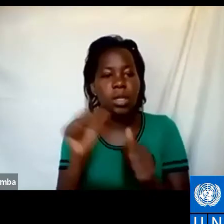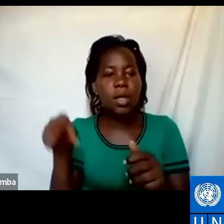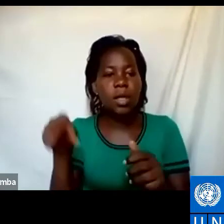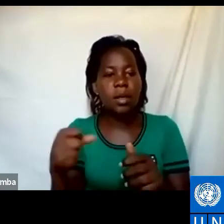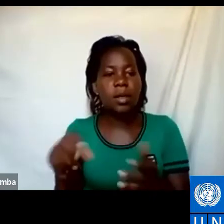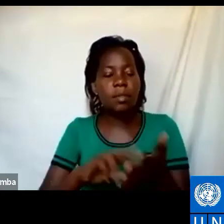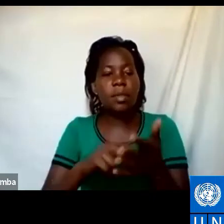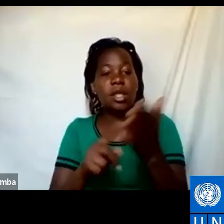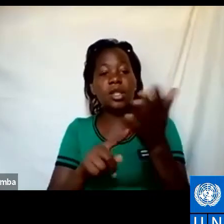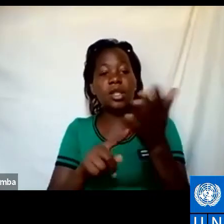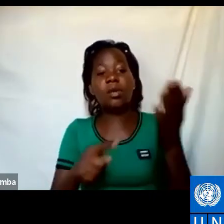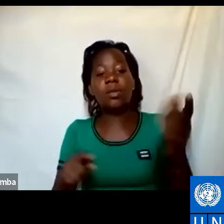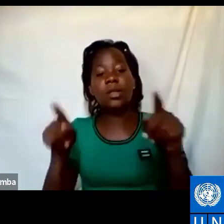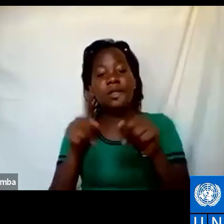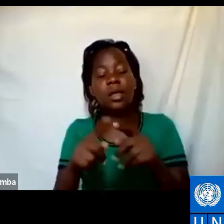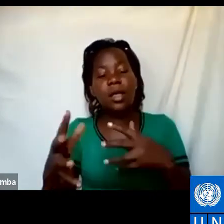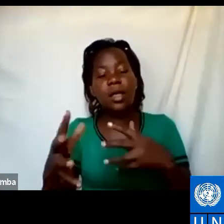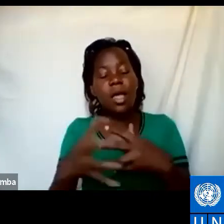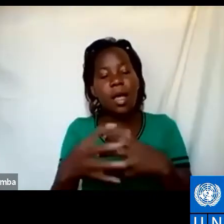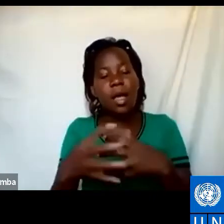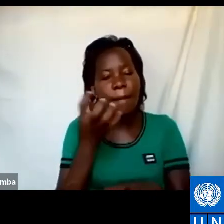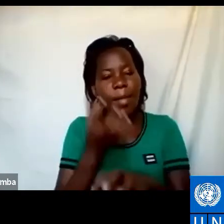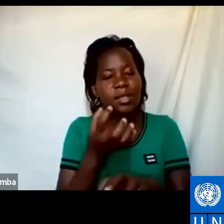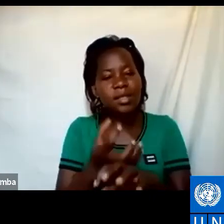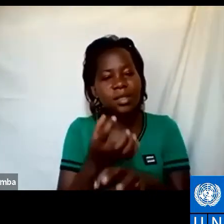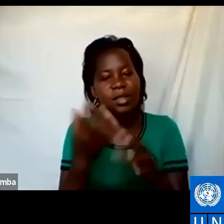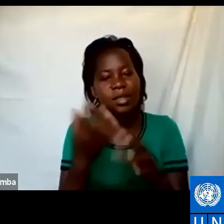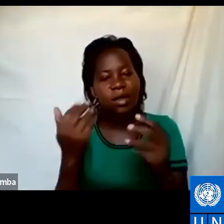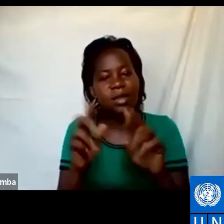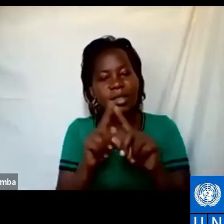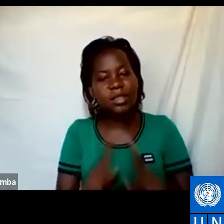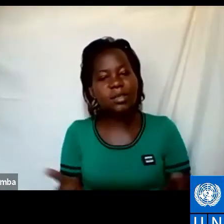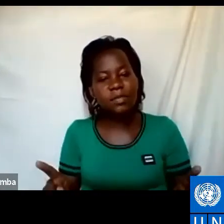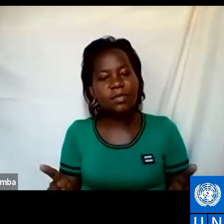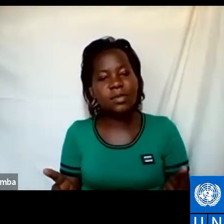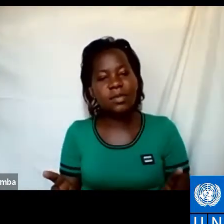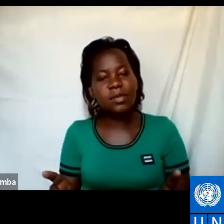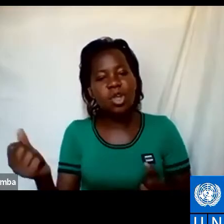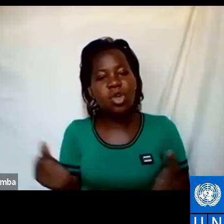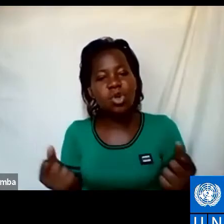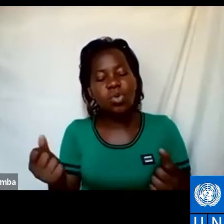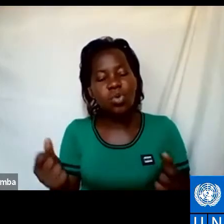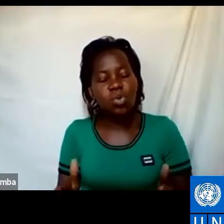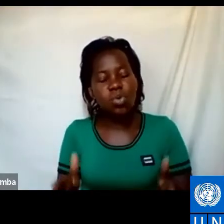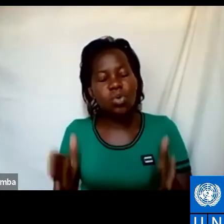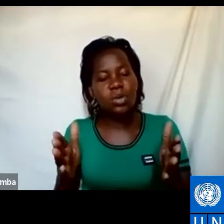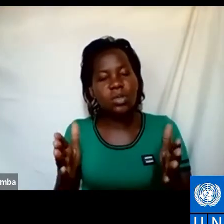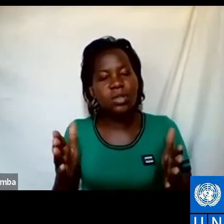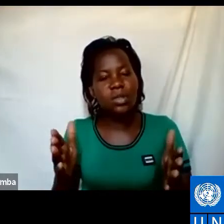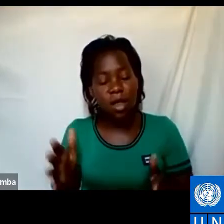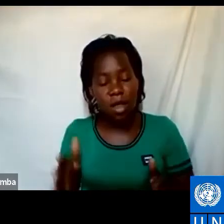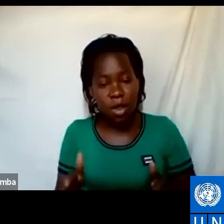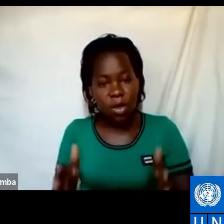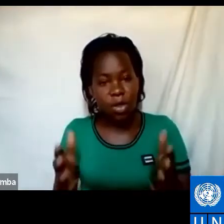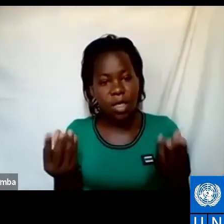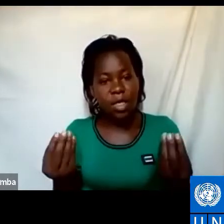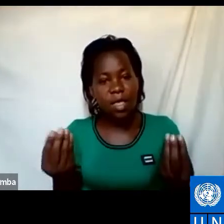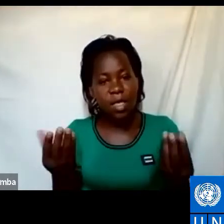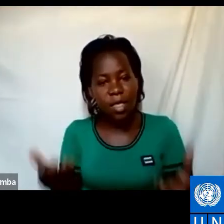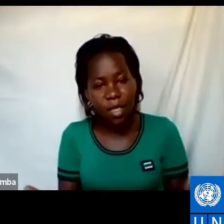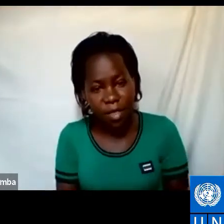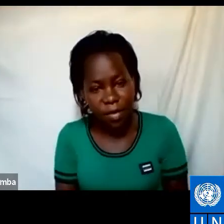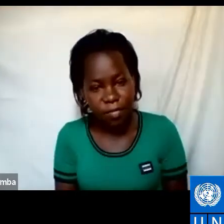the machinery itself is different. Roads are so easy to do with those huge machines that we see